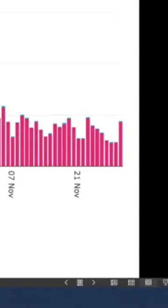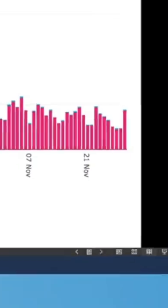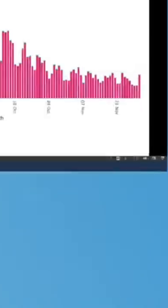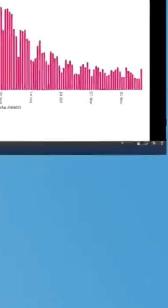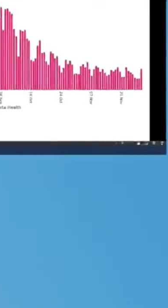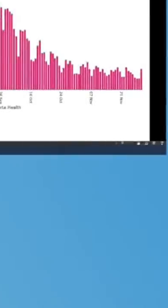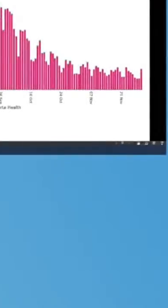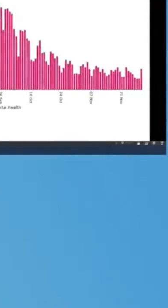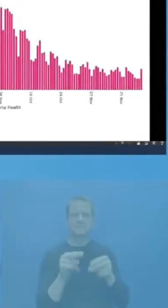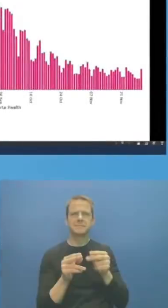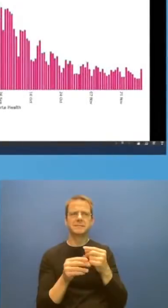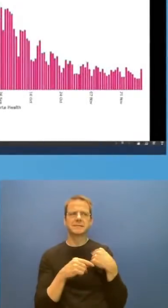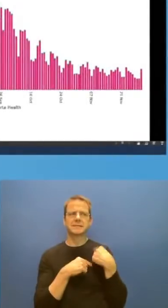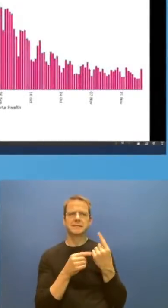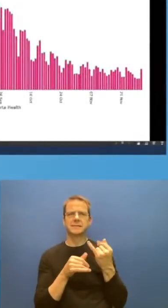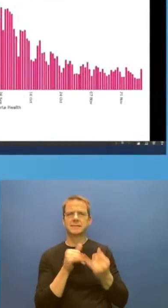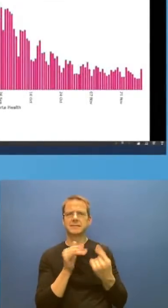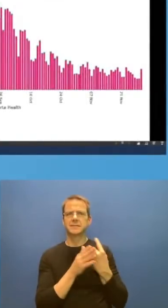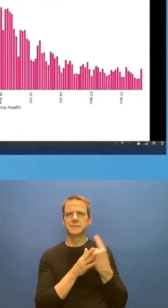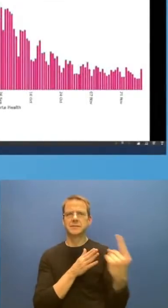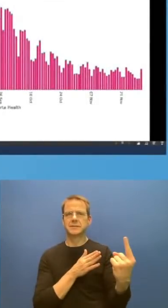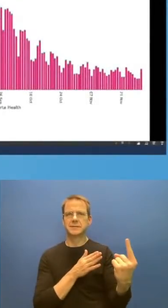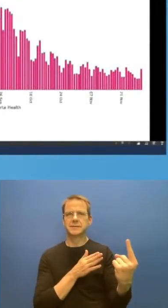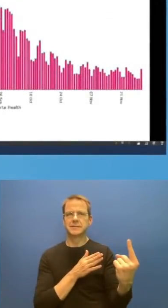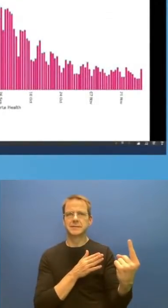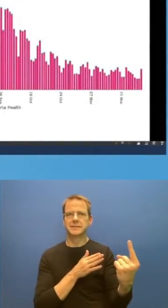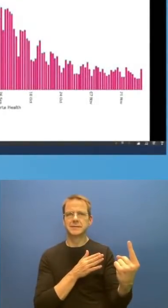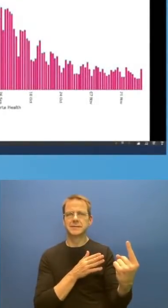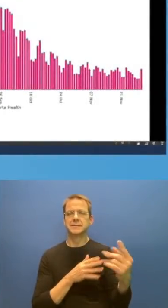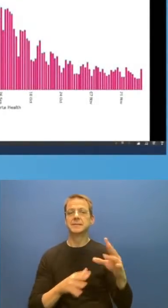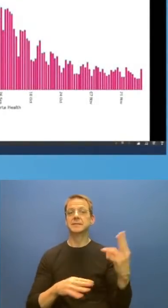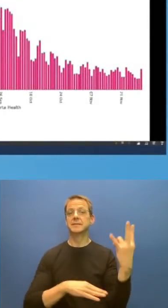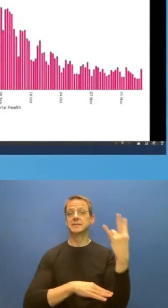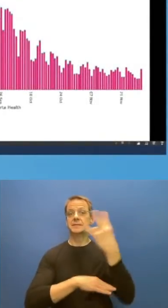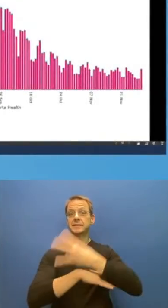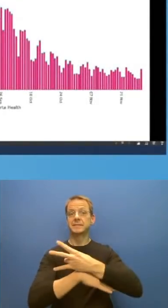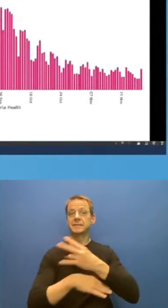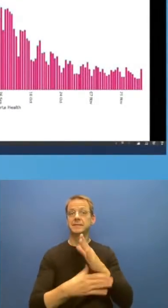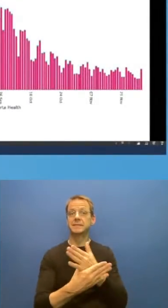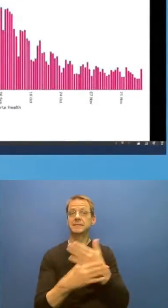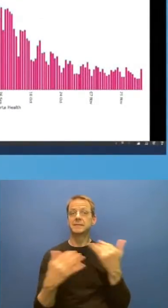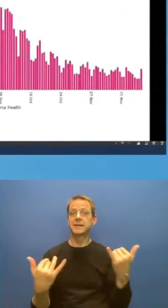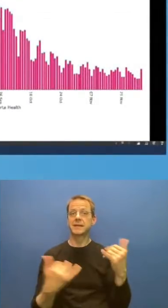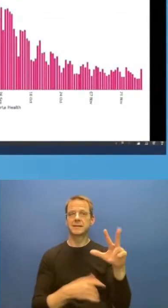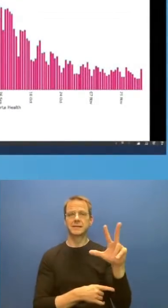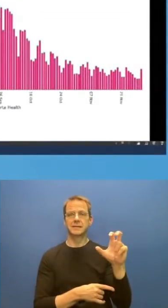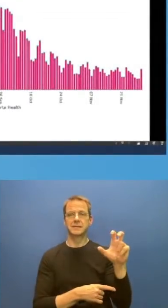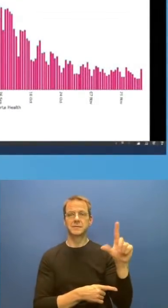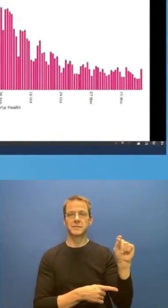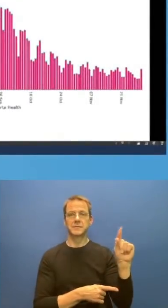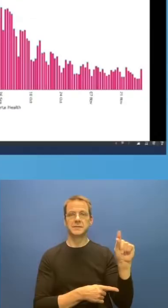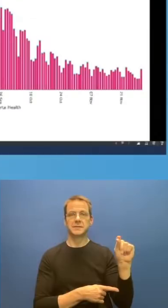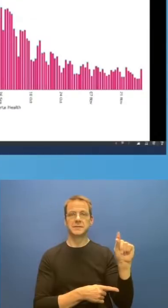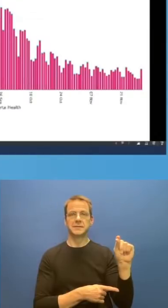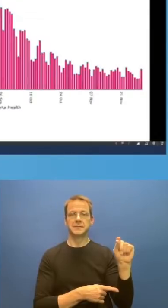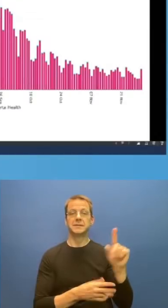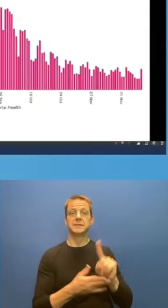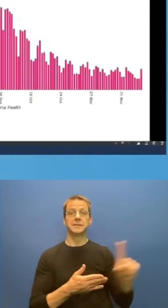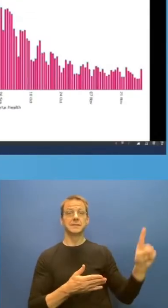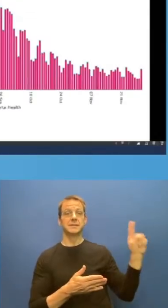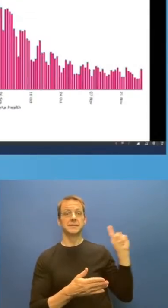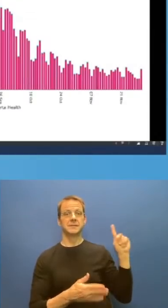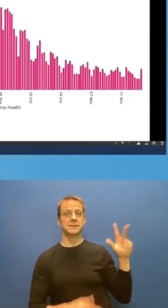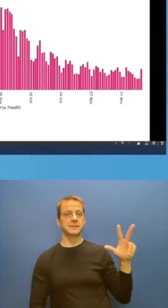last week period. And the 7-day average right now is 320. And that's down from the 7-day average last week at this time